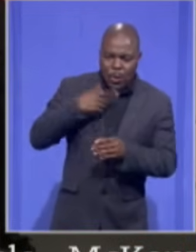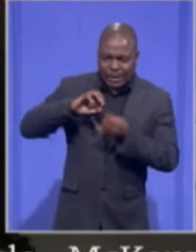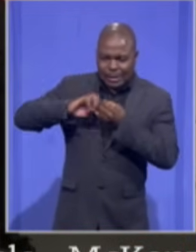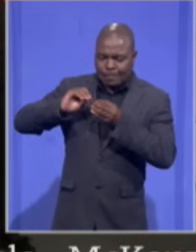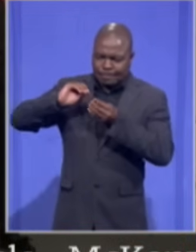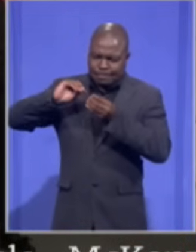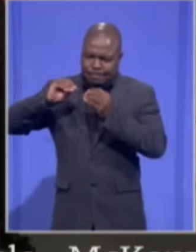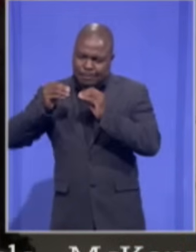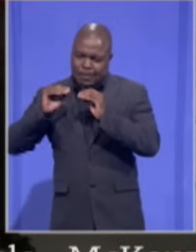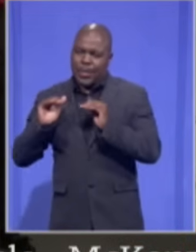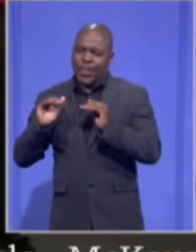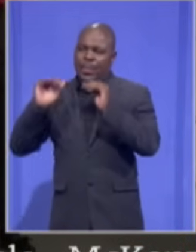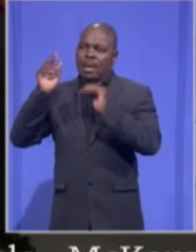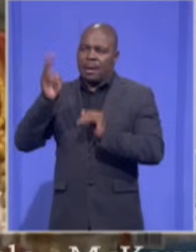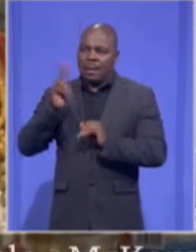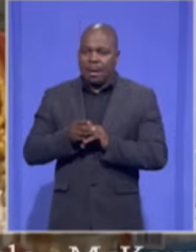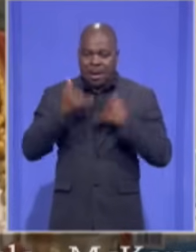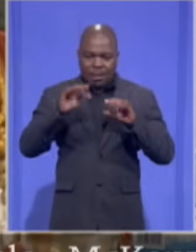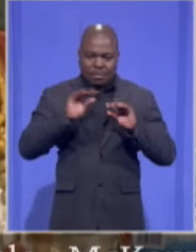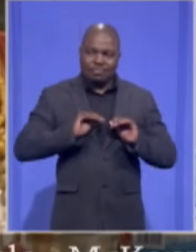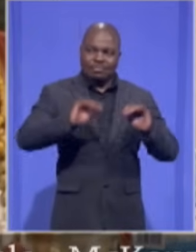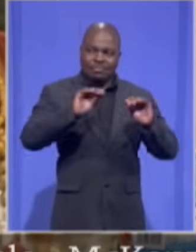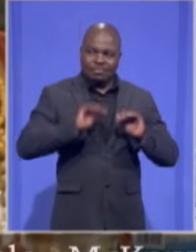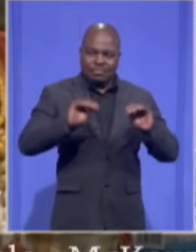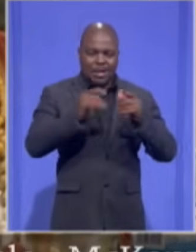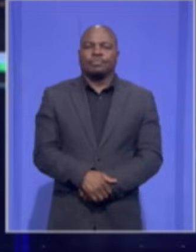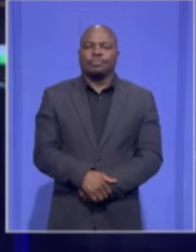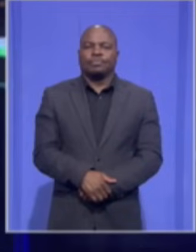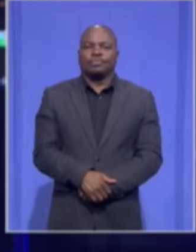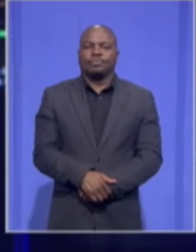se o simolotswe ka dithuto tsa puo ena a Phintene.